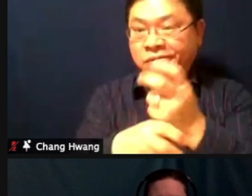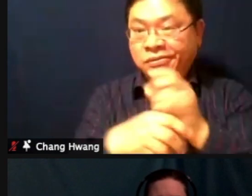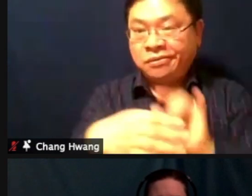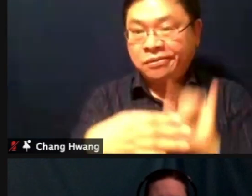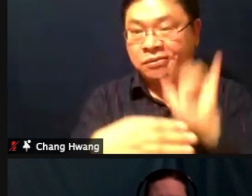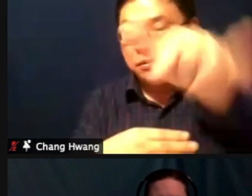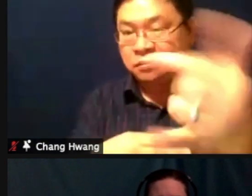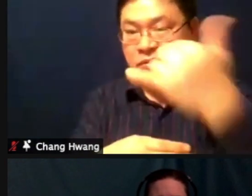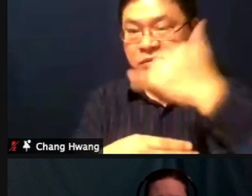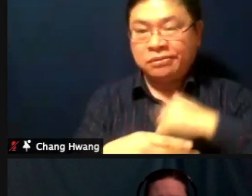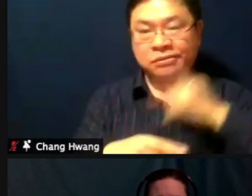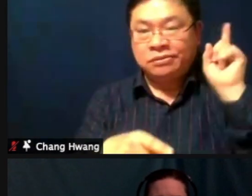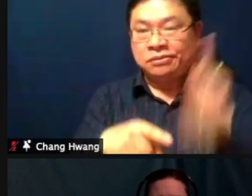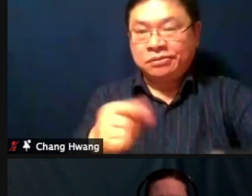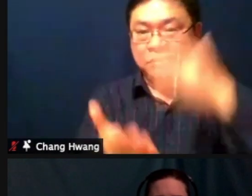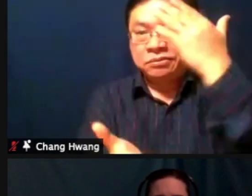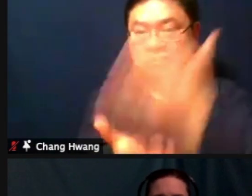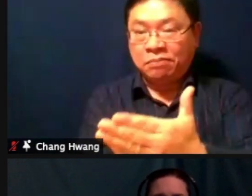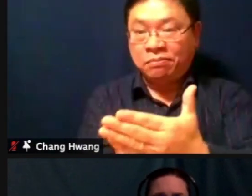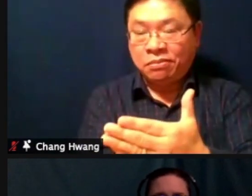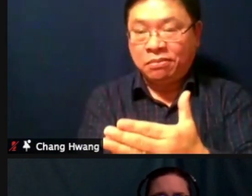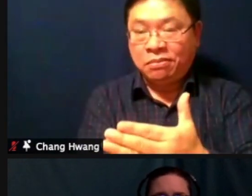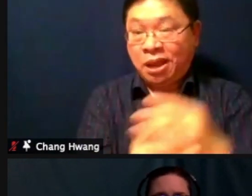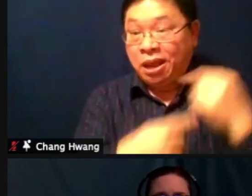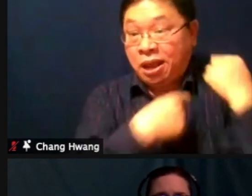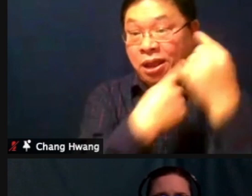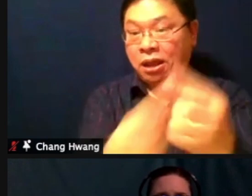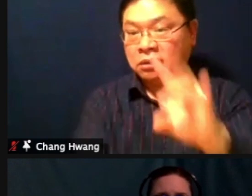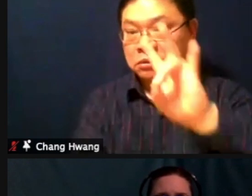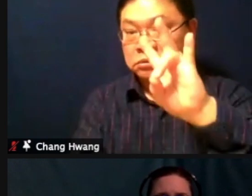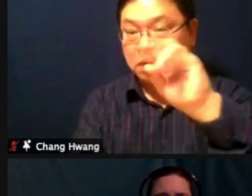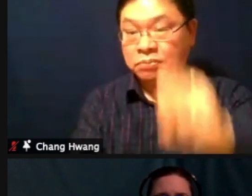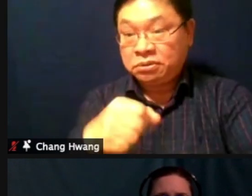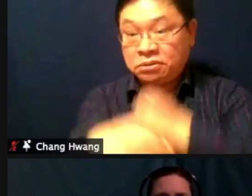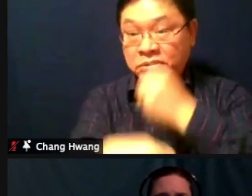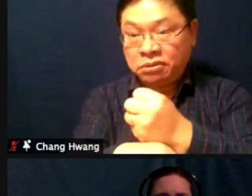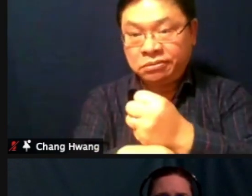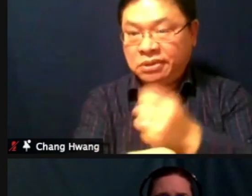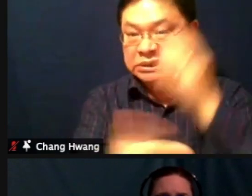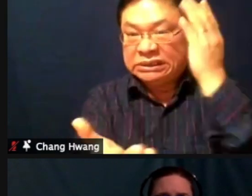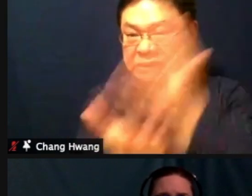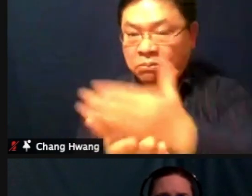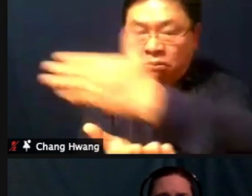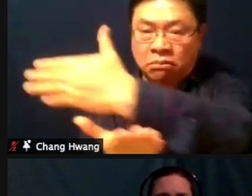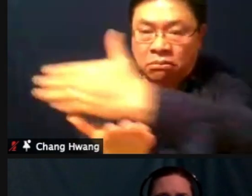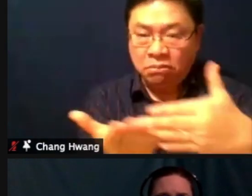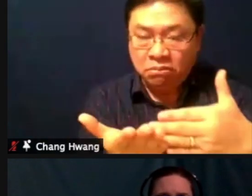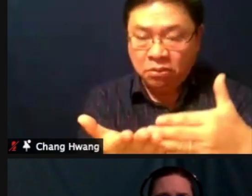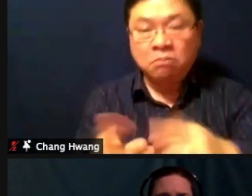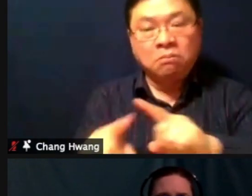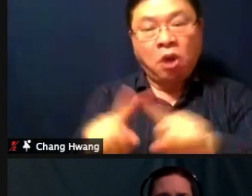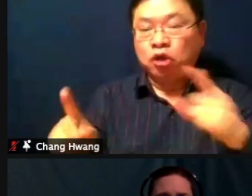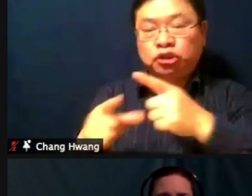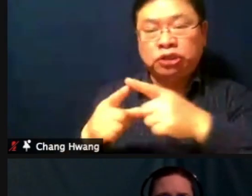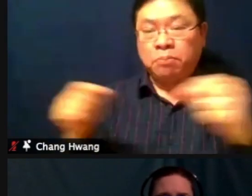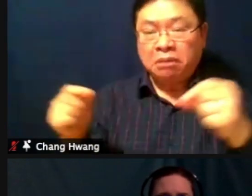mind that North Korea, the ability to fly in, fly out, exchange ideas, has been locked